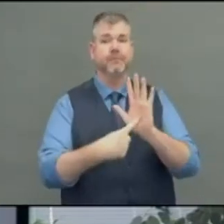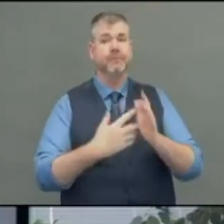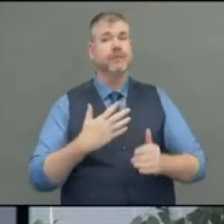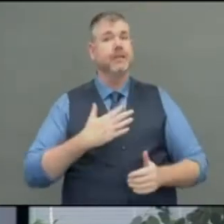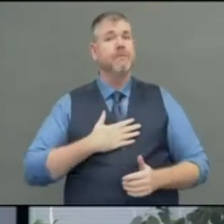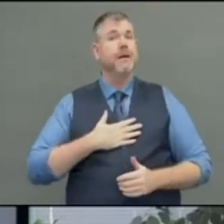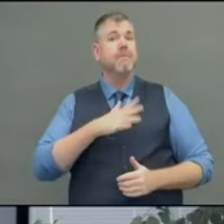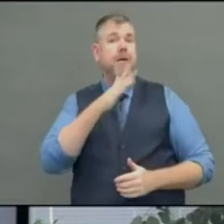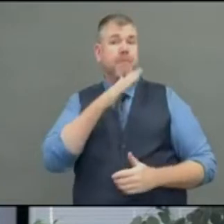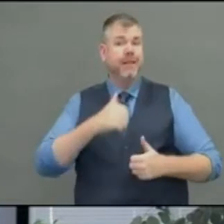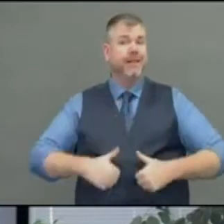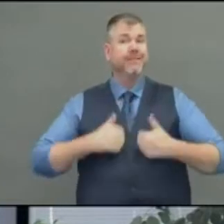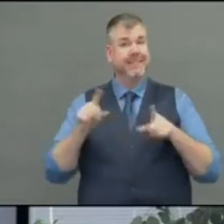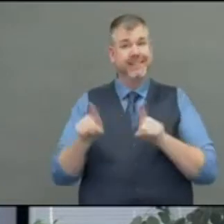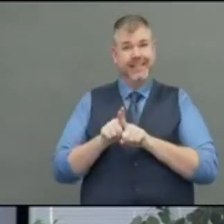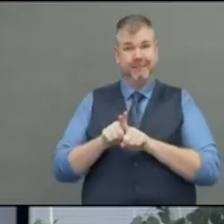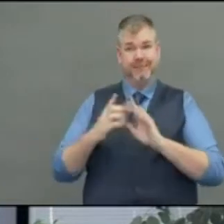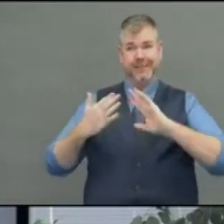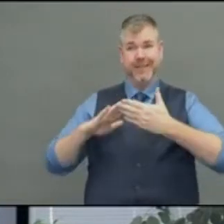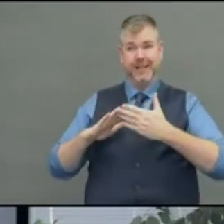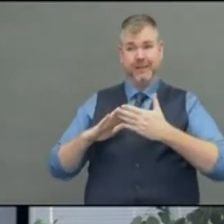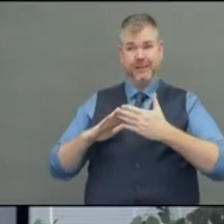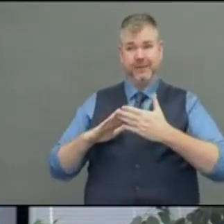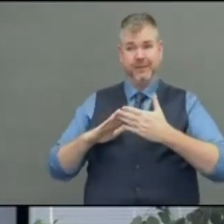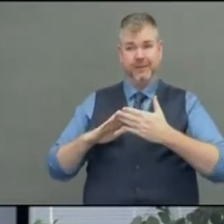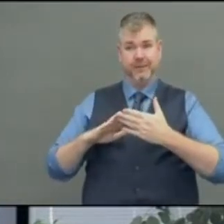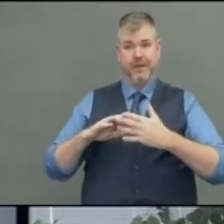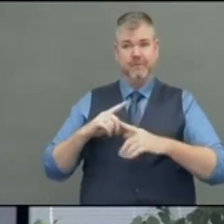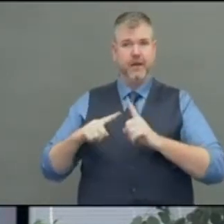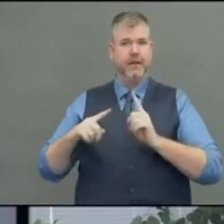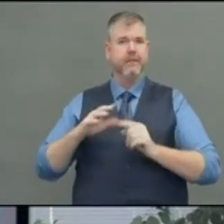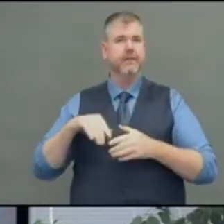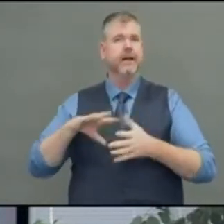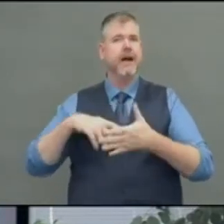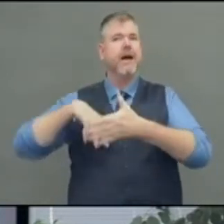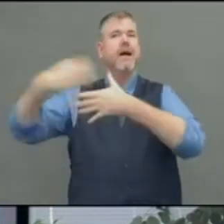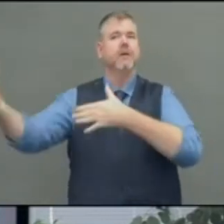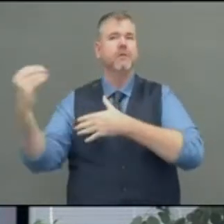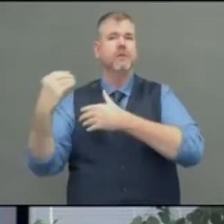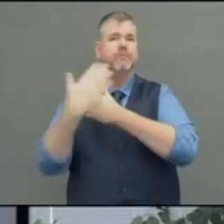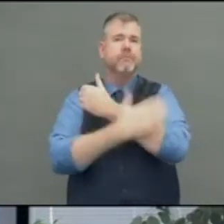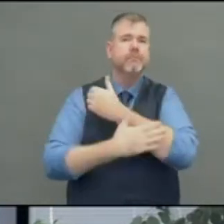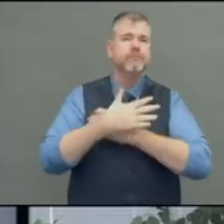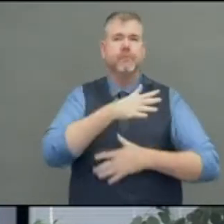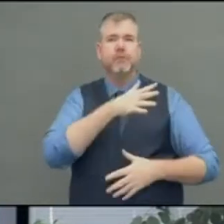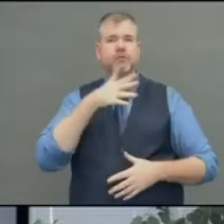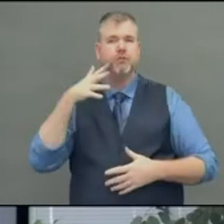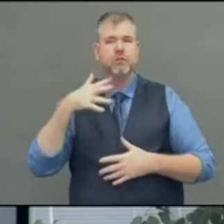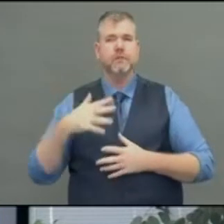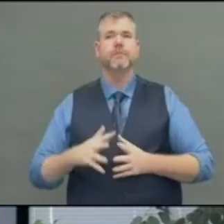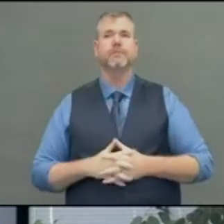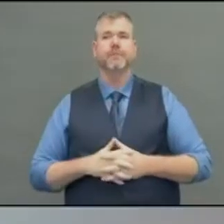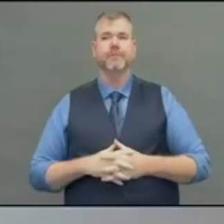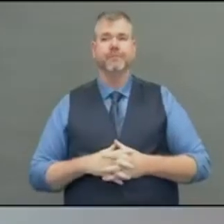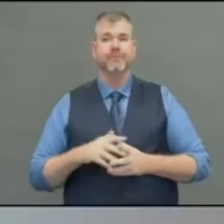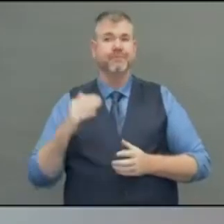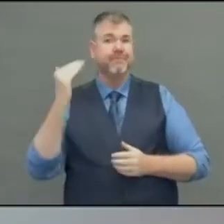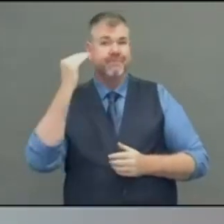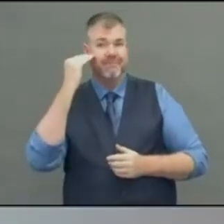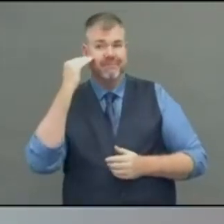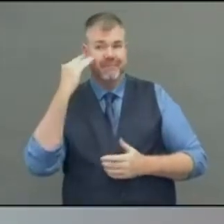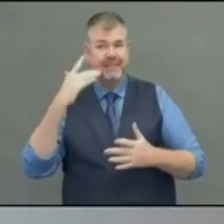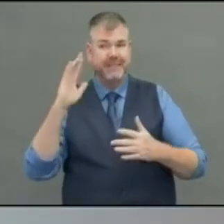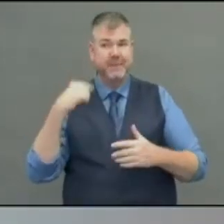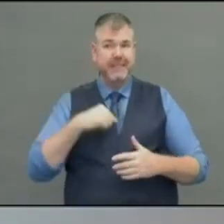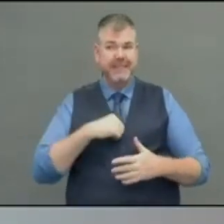town, but she's out in the country. And like most of us will do, we call our parents to check on them, right? Especially if they're elderly.